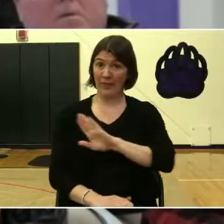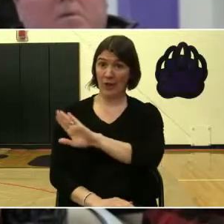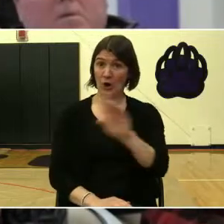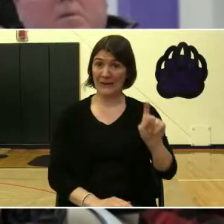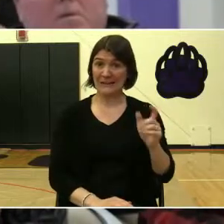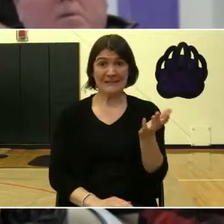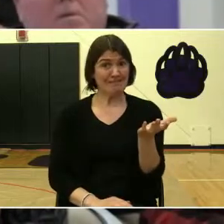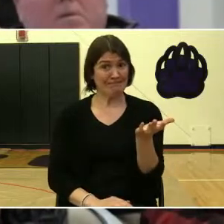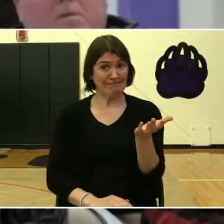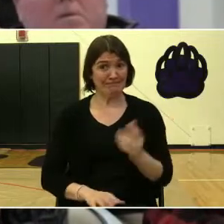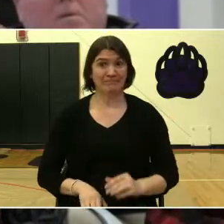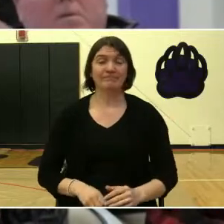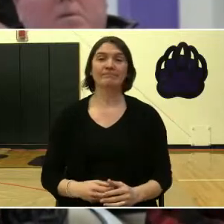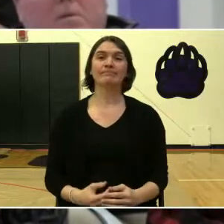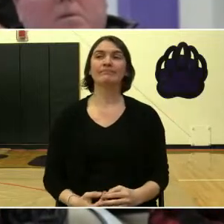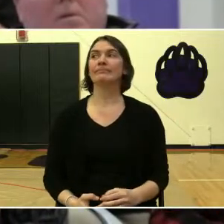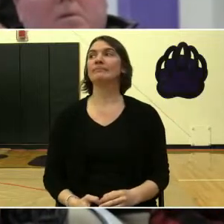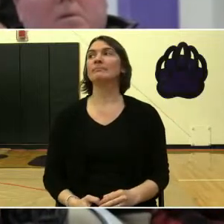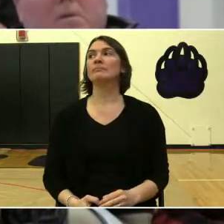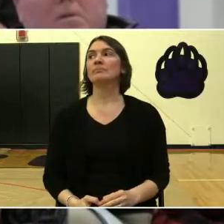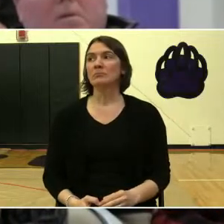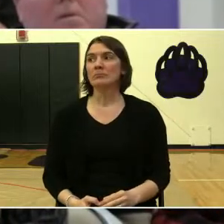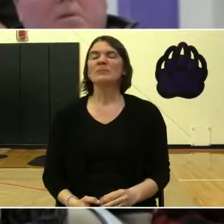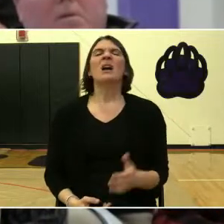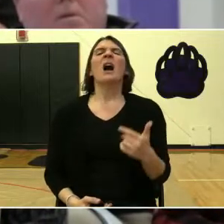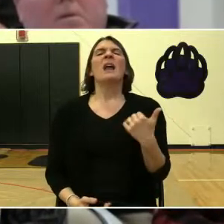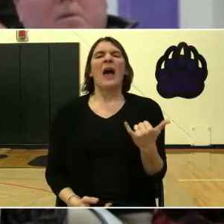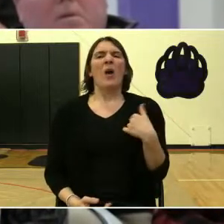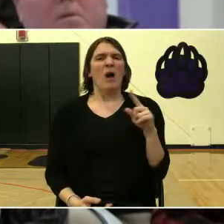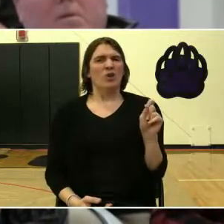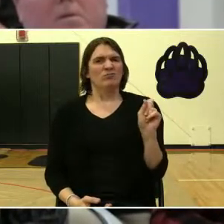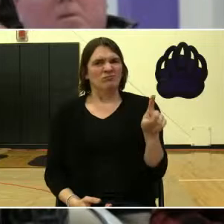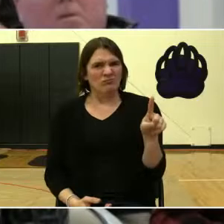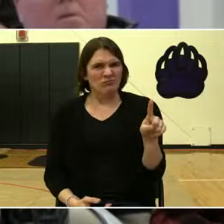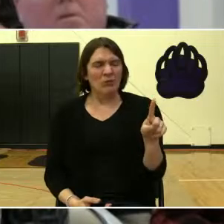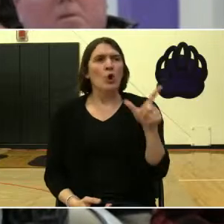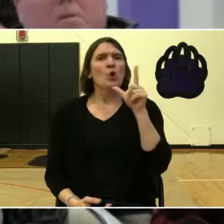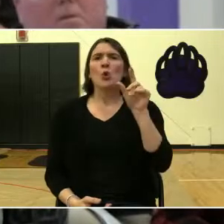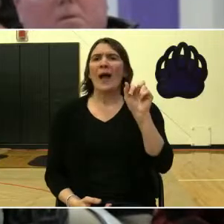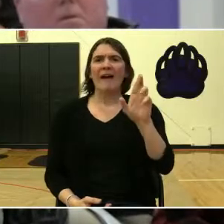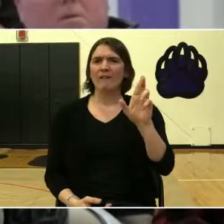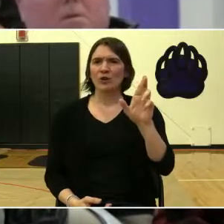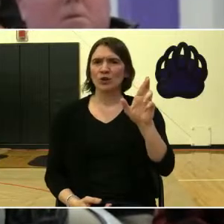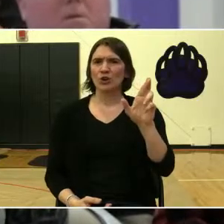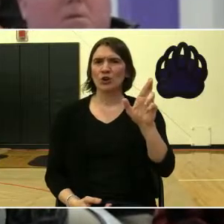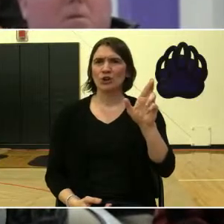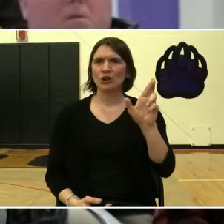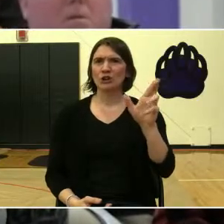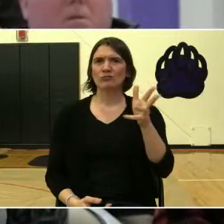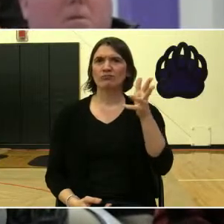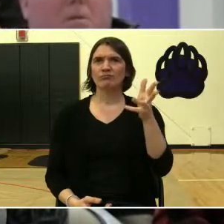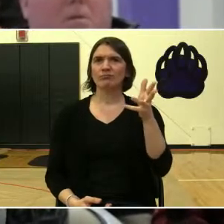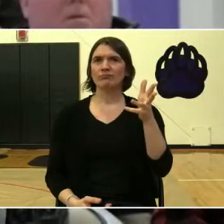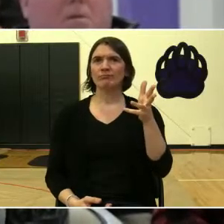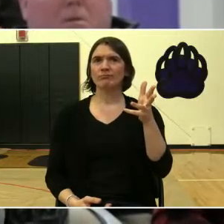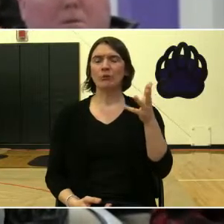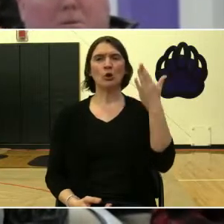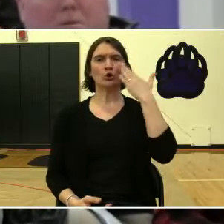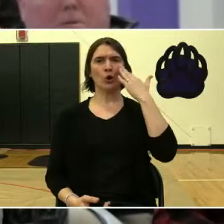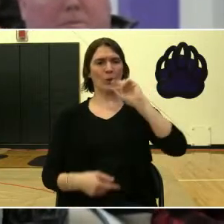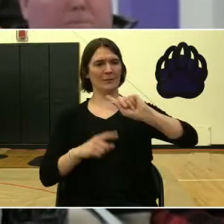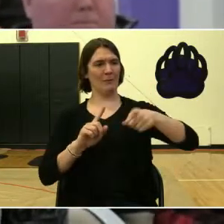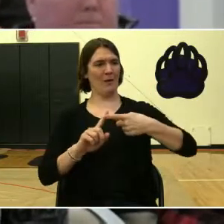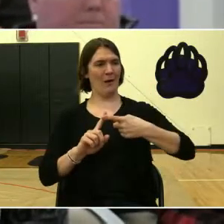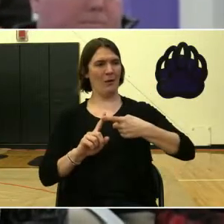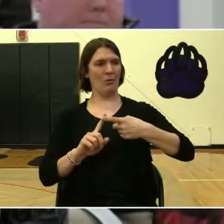um I i' would like to interrogate the the whoever um knows about